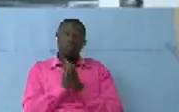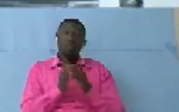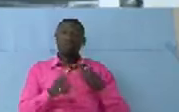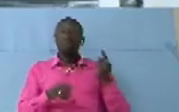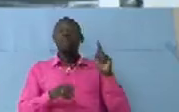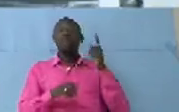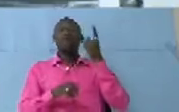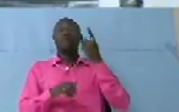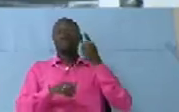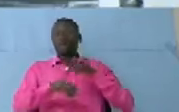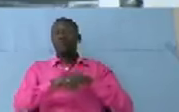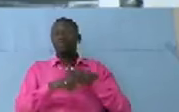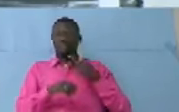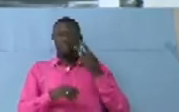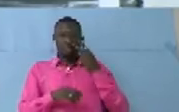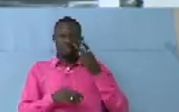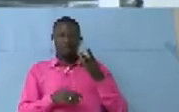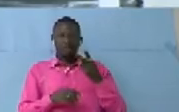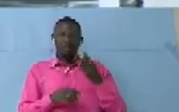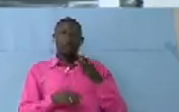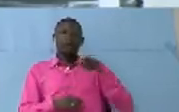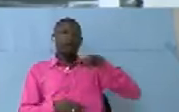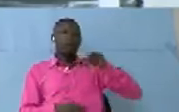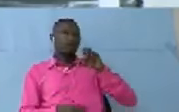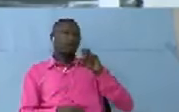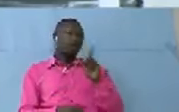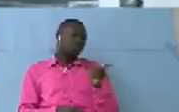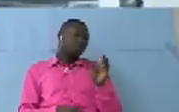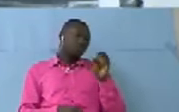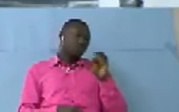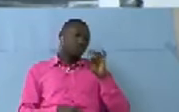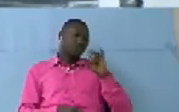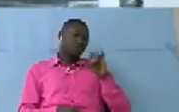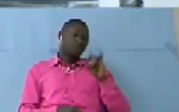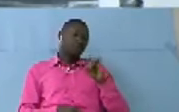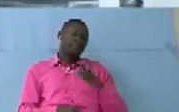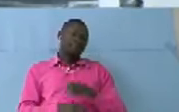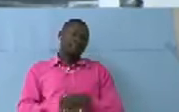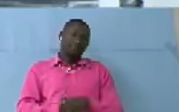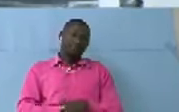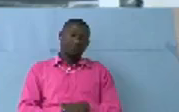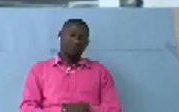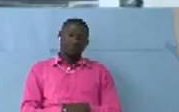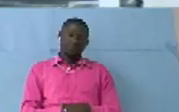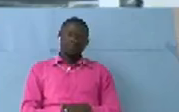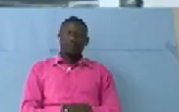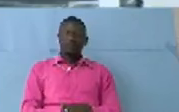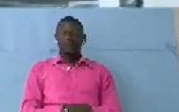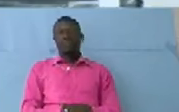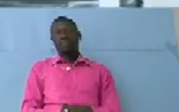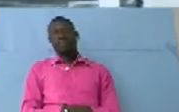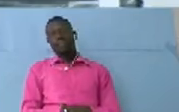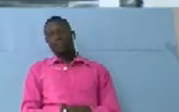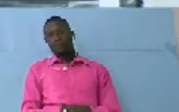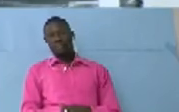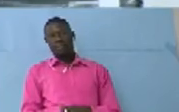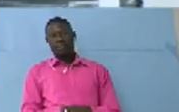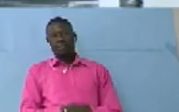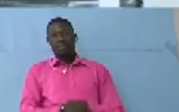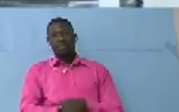Lavoy. But in the night they came and took her away, and that was the last time I saw her until we had